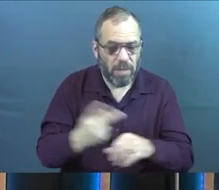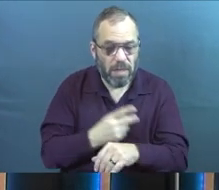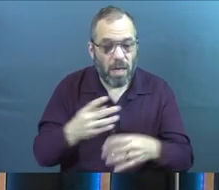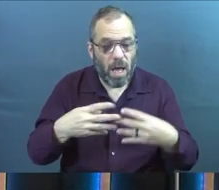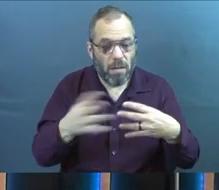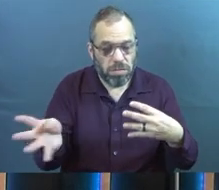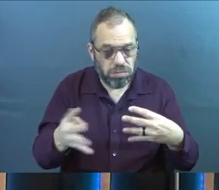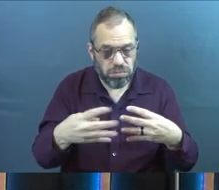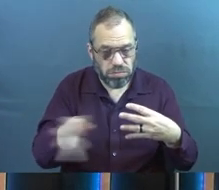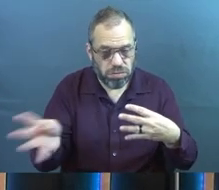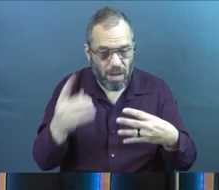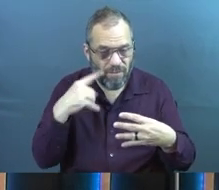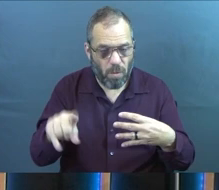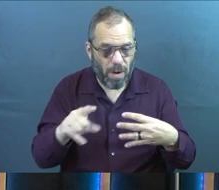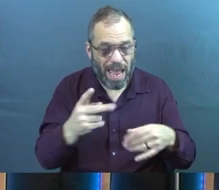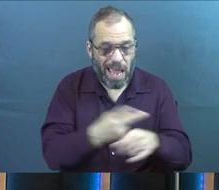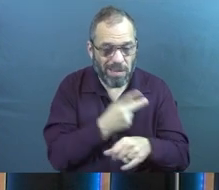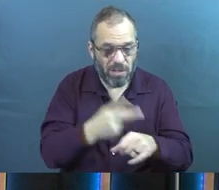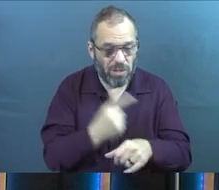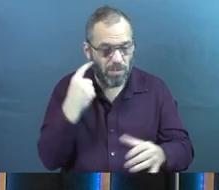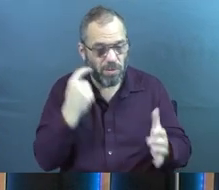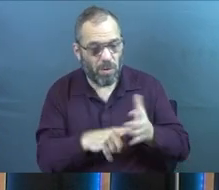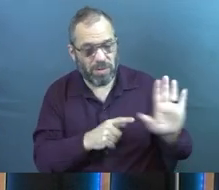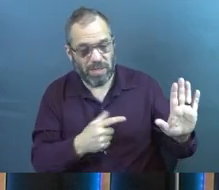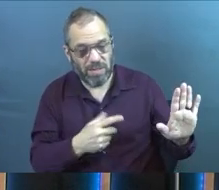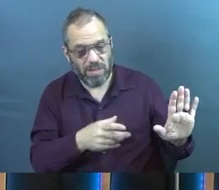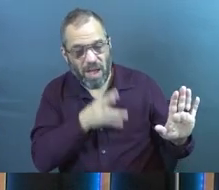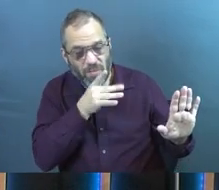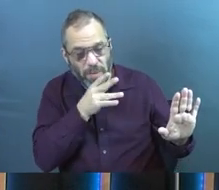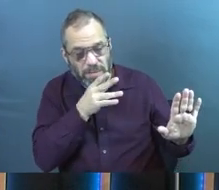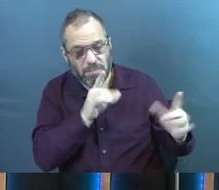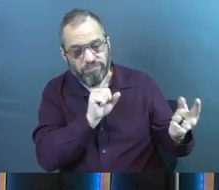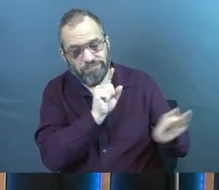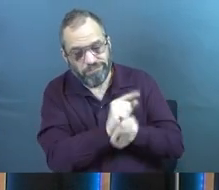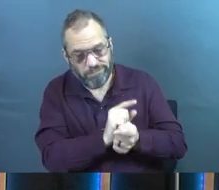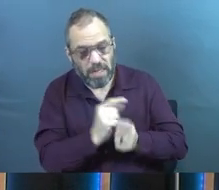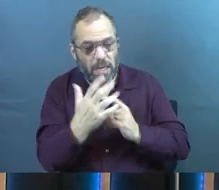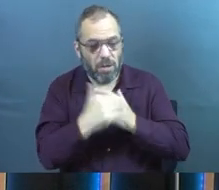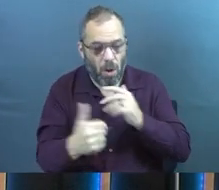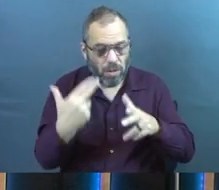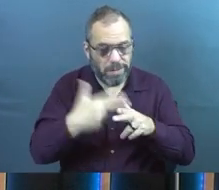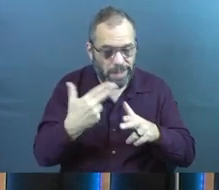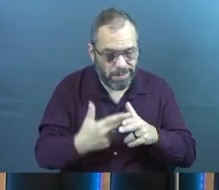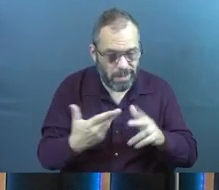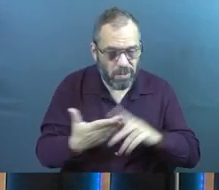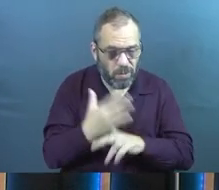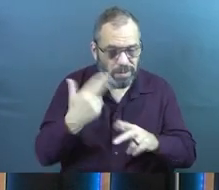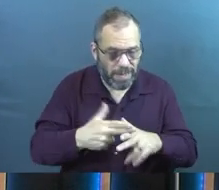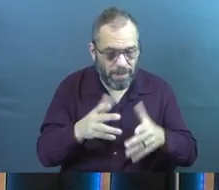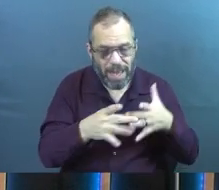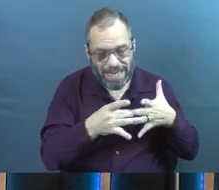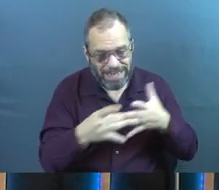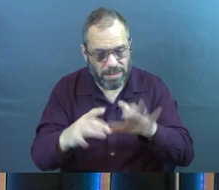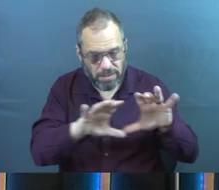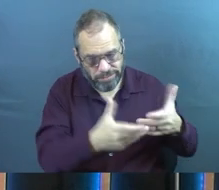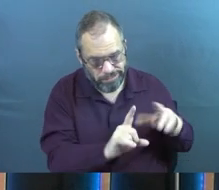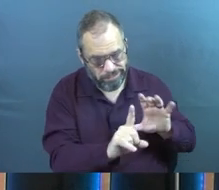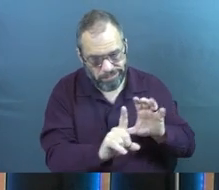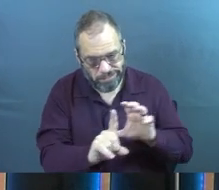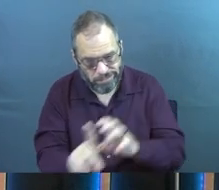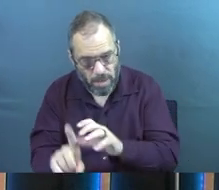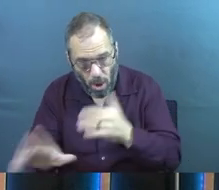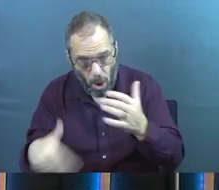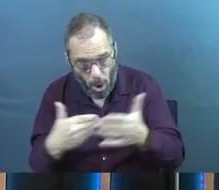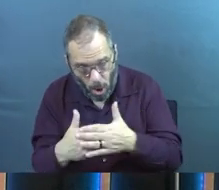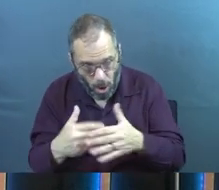The gatekeeper opens the gate for him, and the sheep recognize his voice and come to him. He calls his own sheep by name and leads them out. After he